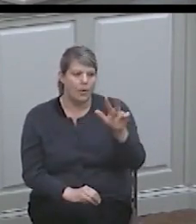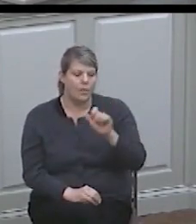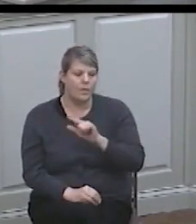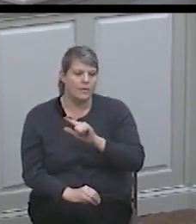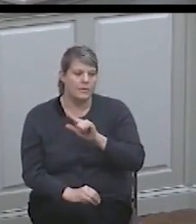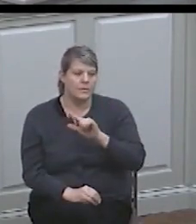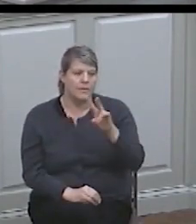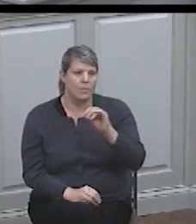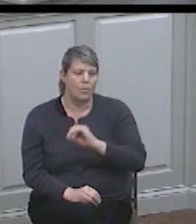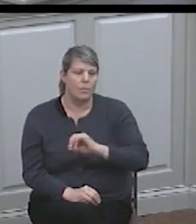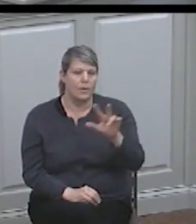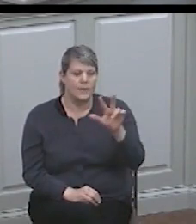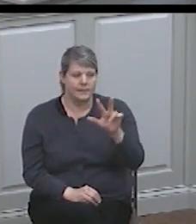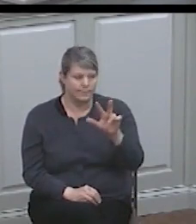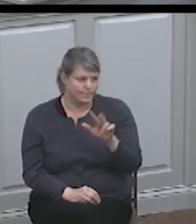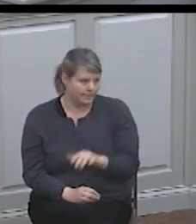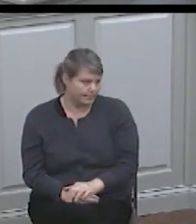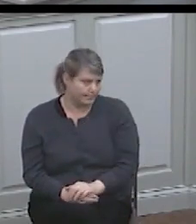2017-03-27-03.